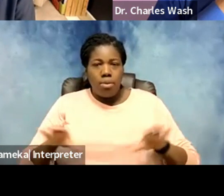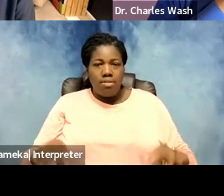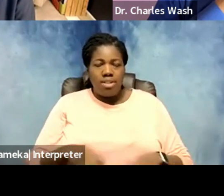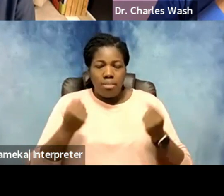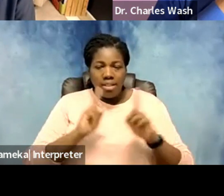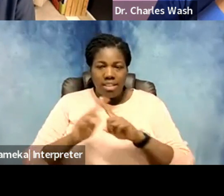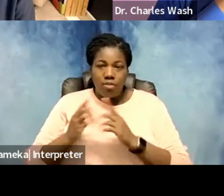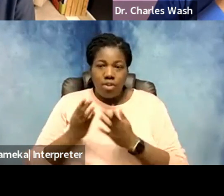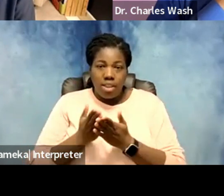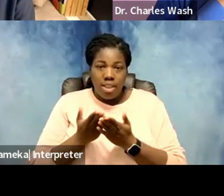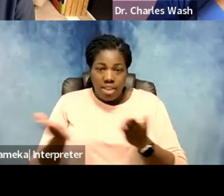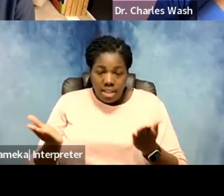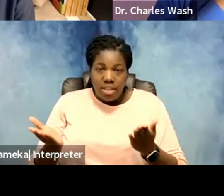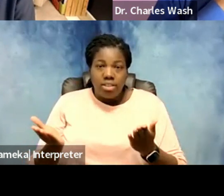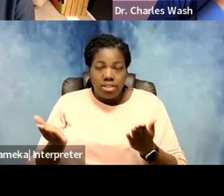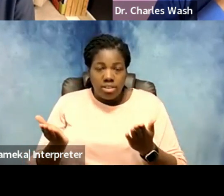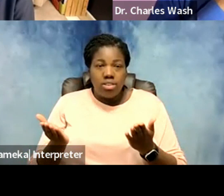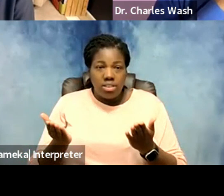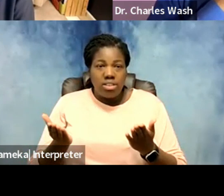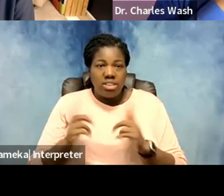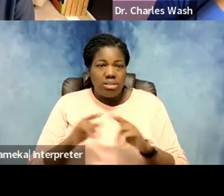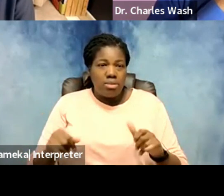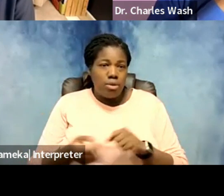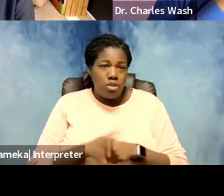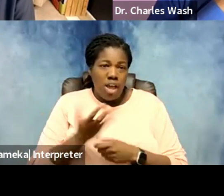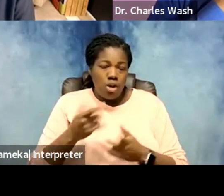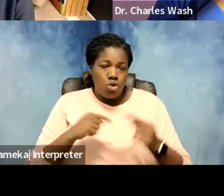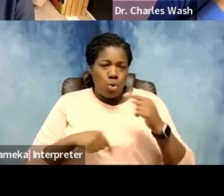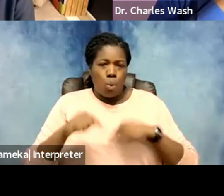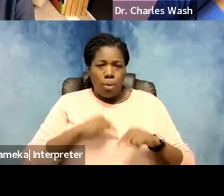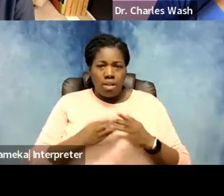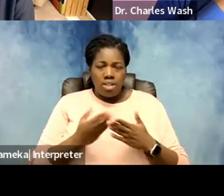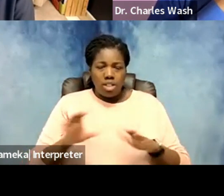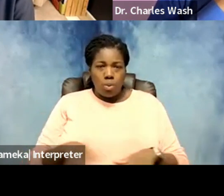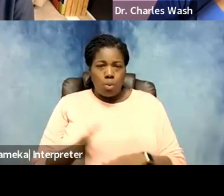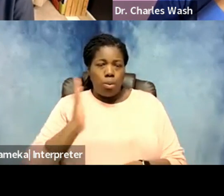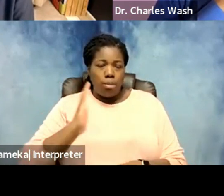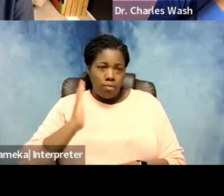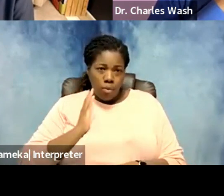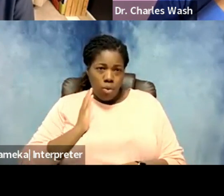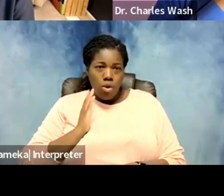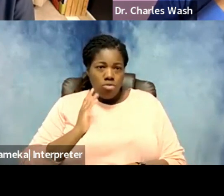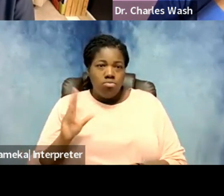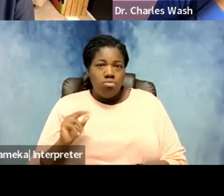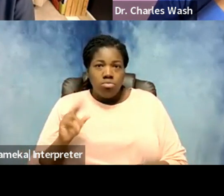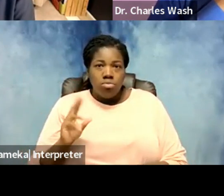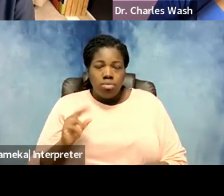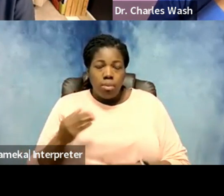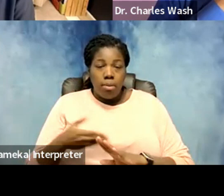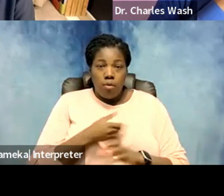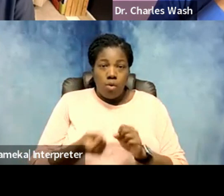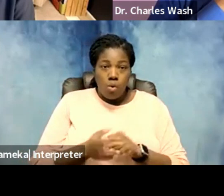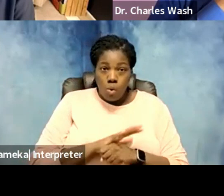things during the pandemic. I don't want us to go back to the things that we were doing necessarily